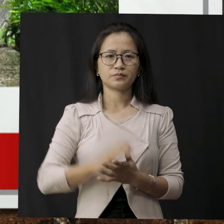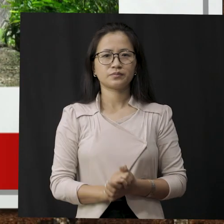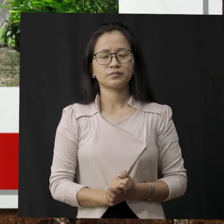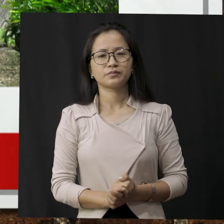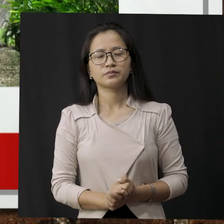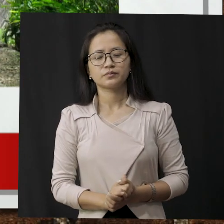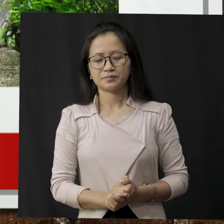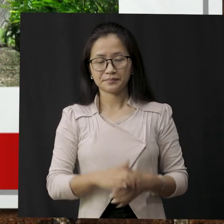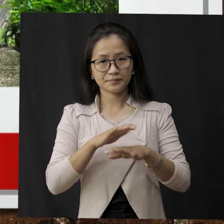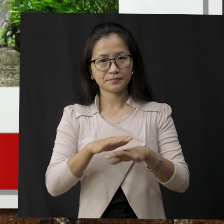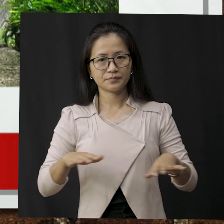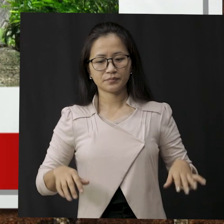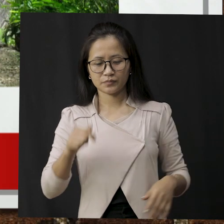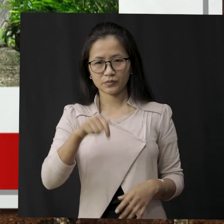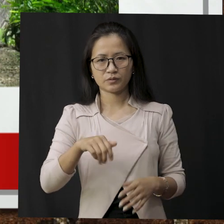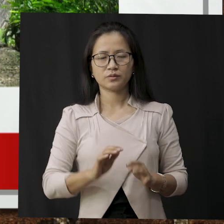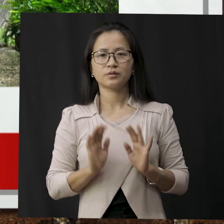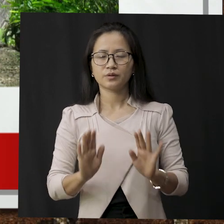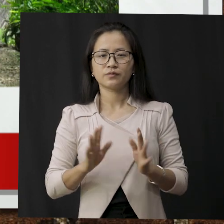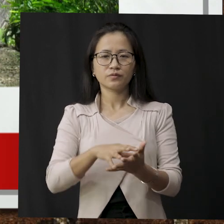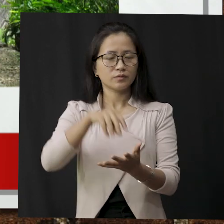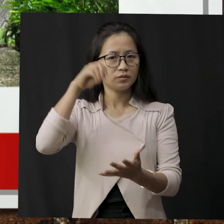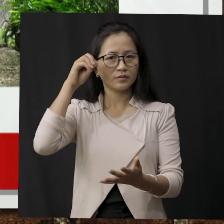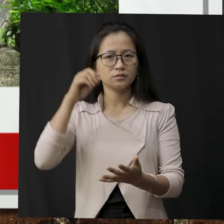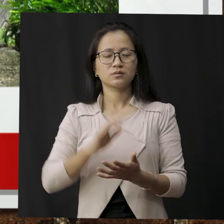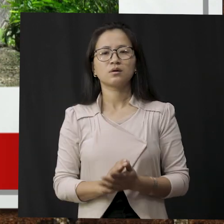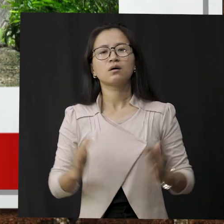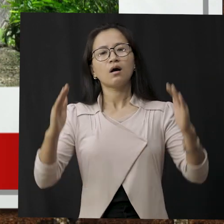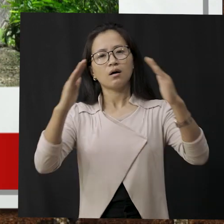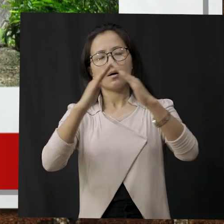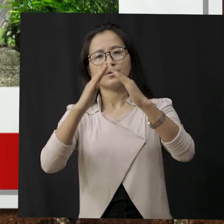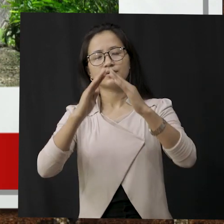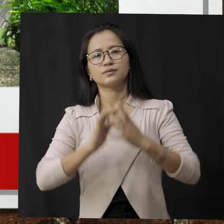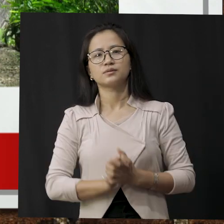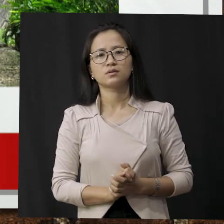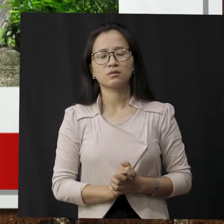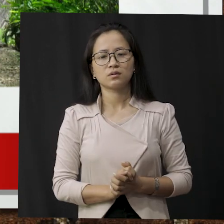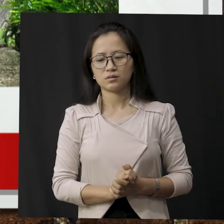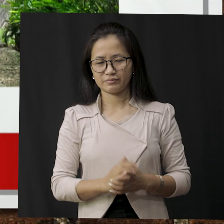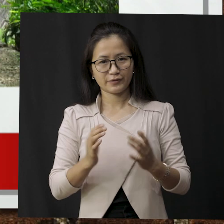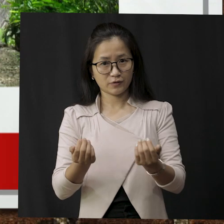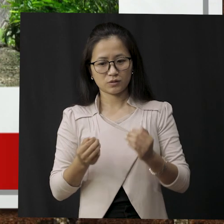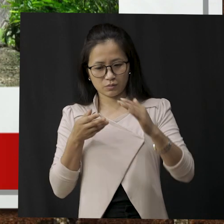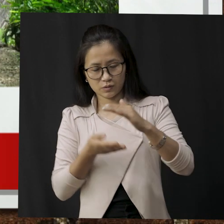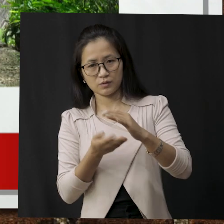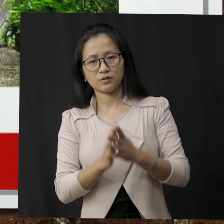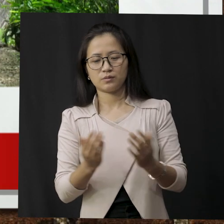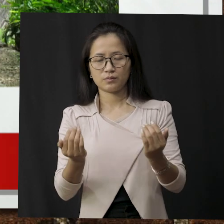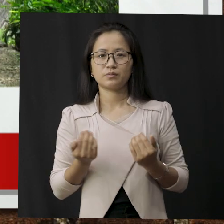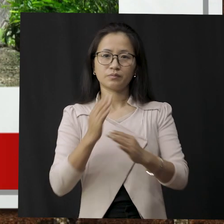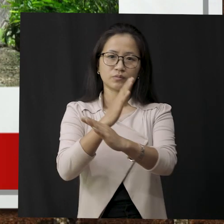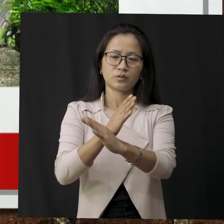Okay, so students, from here we have learned that houses, it gives us shelter and it protects us